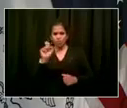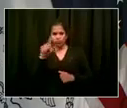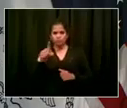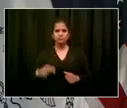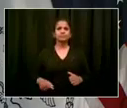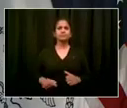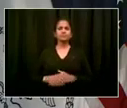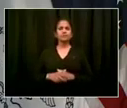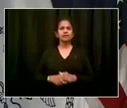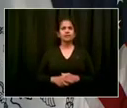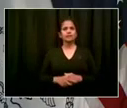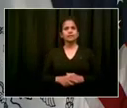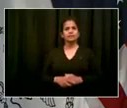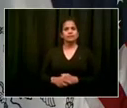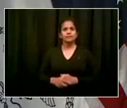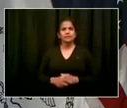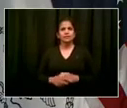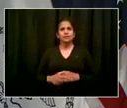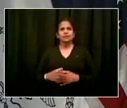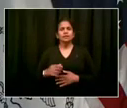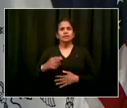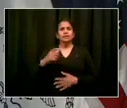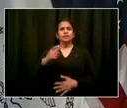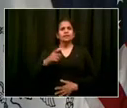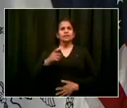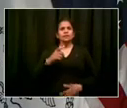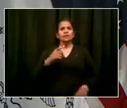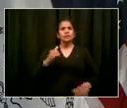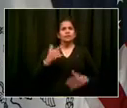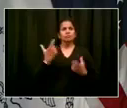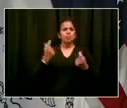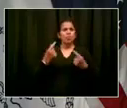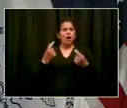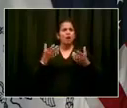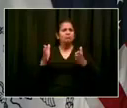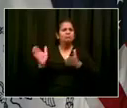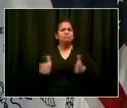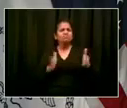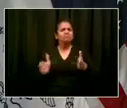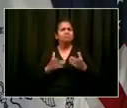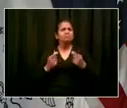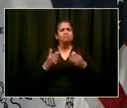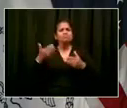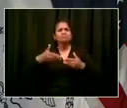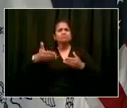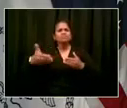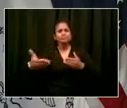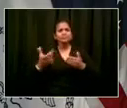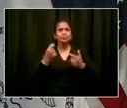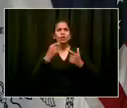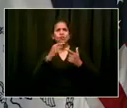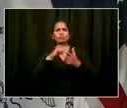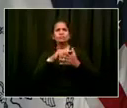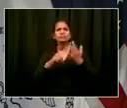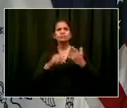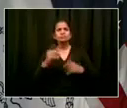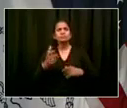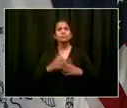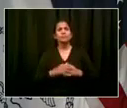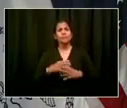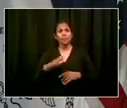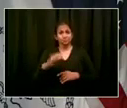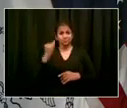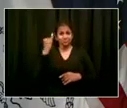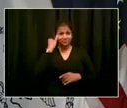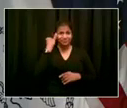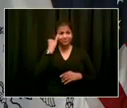what the process is here in terms of being notified of positive cases. Like, is it up to the person who tests positive to tell their